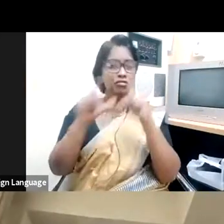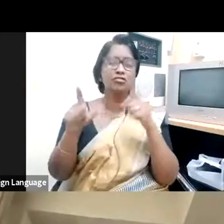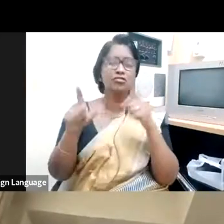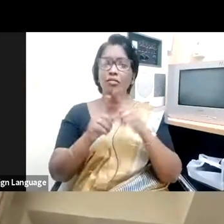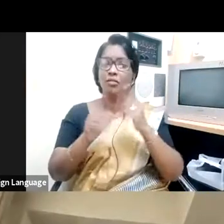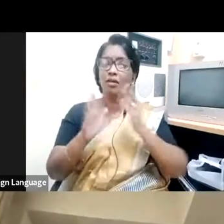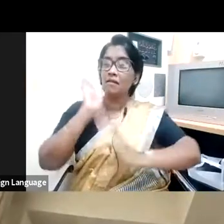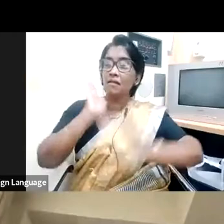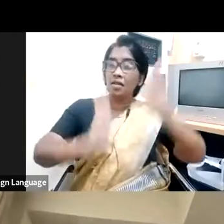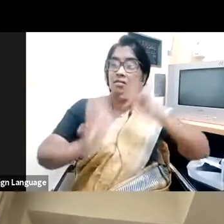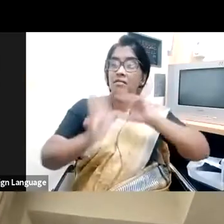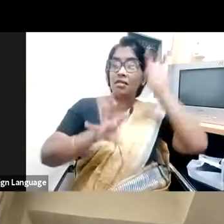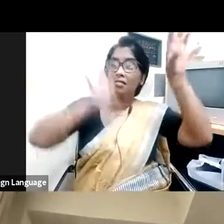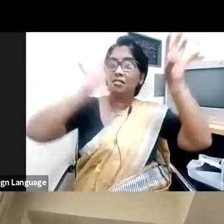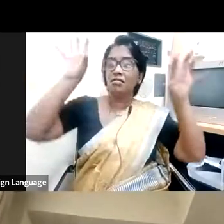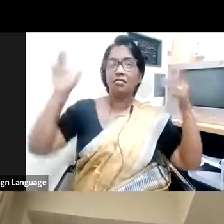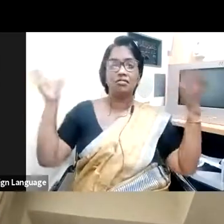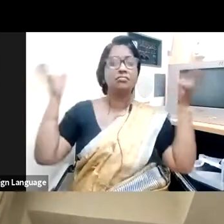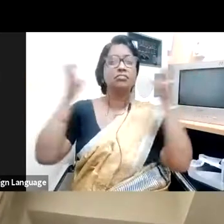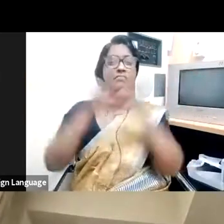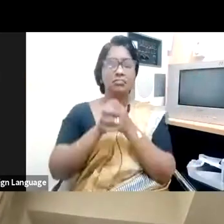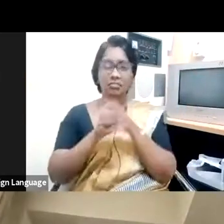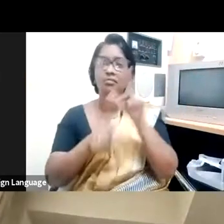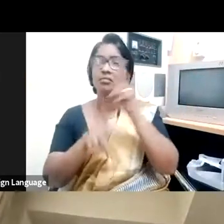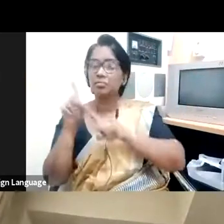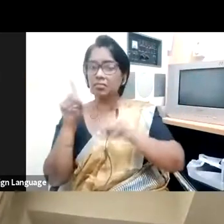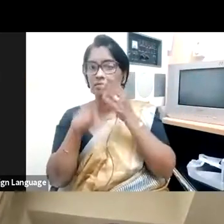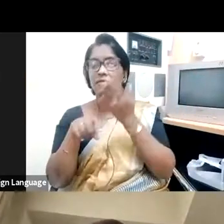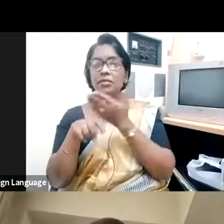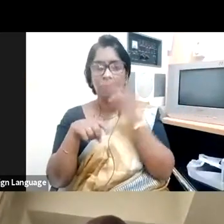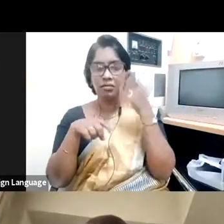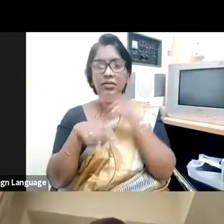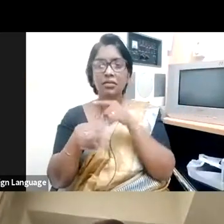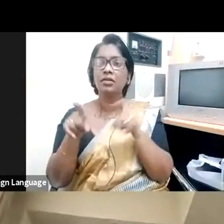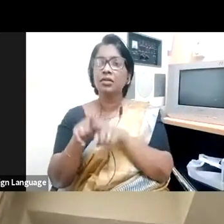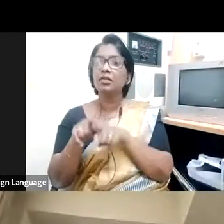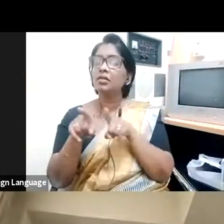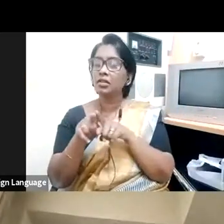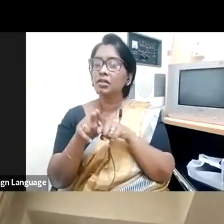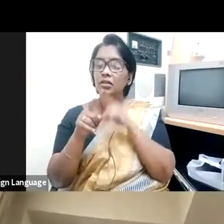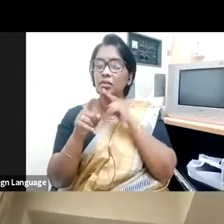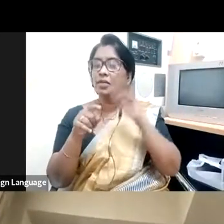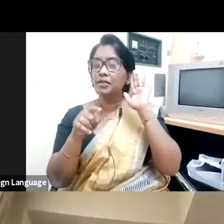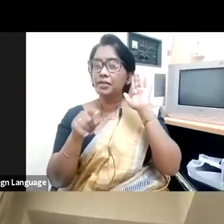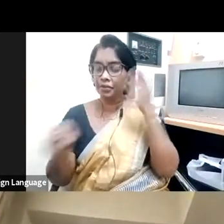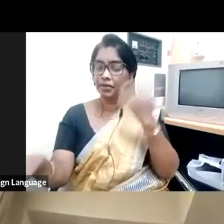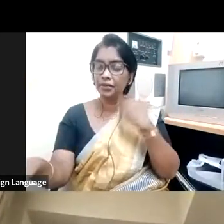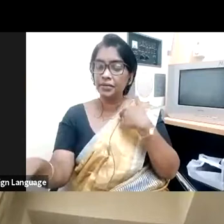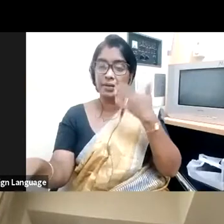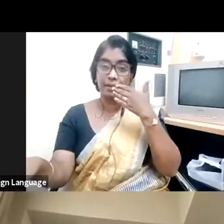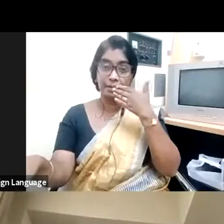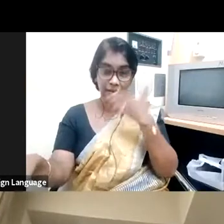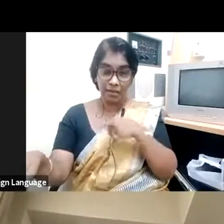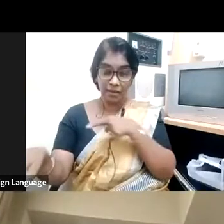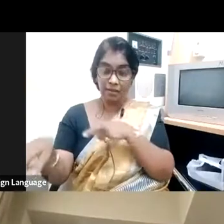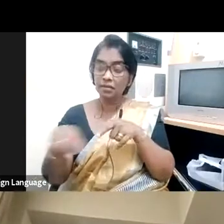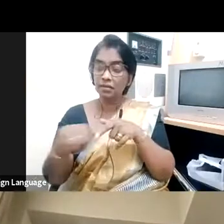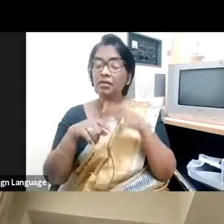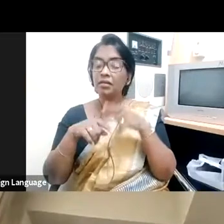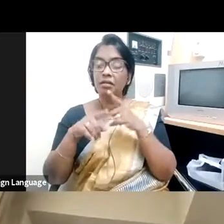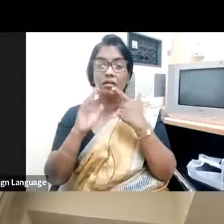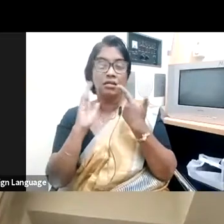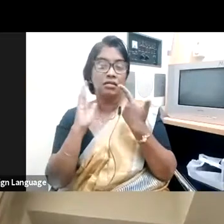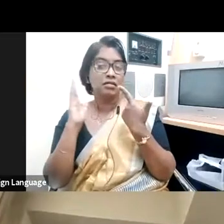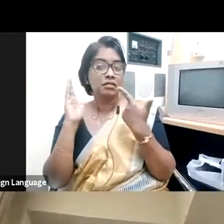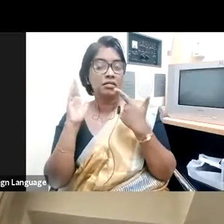we have this unique possibility, being in industry and technology, to be able